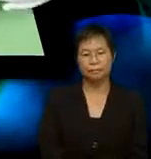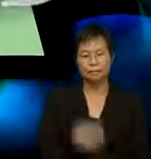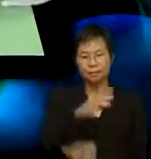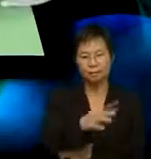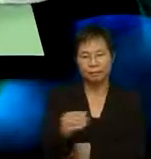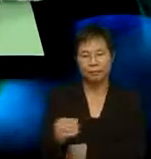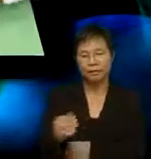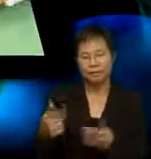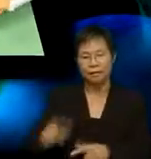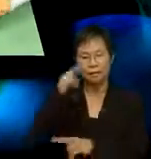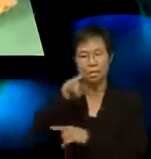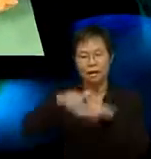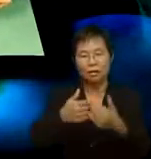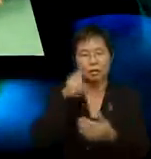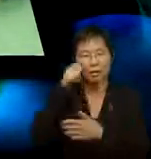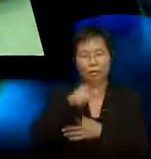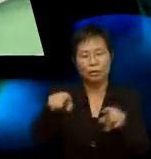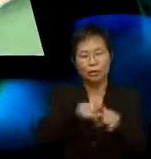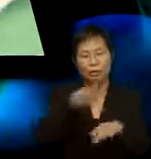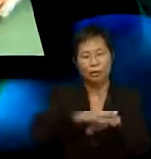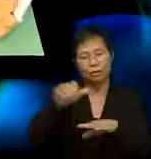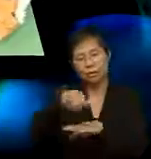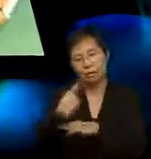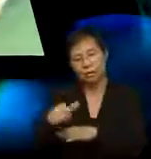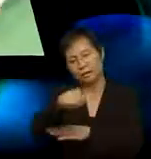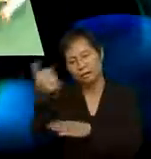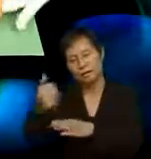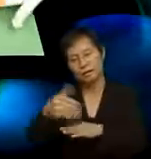And let's see how it looks like on the other side again.